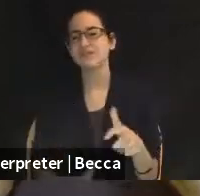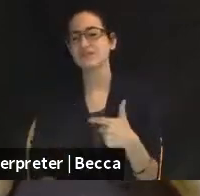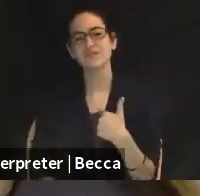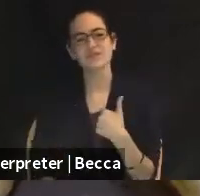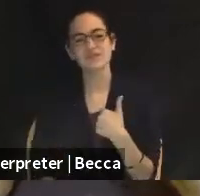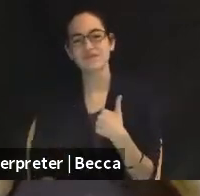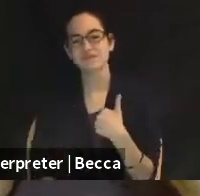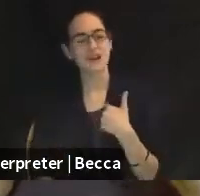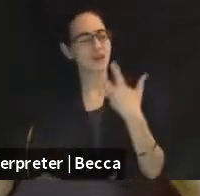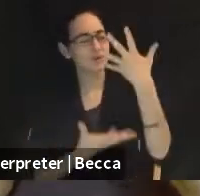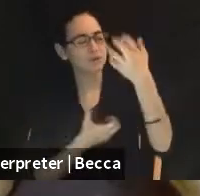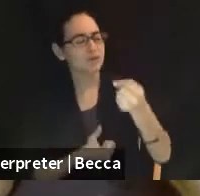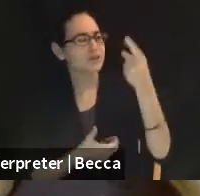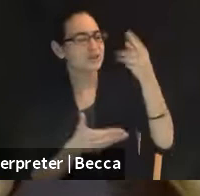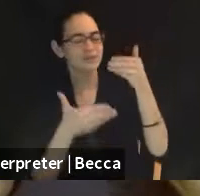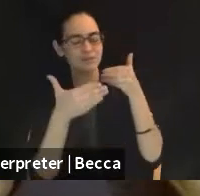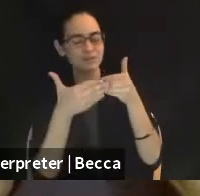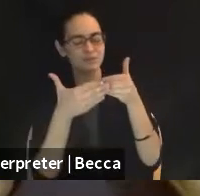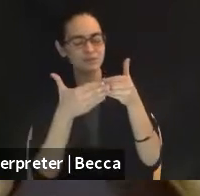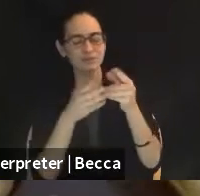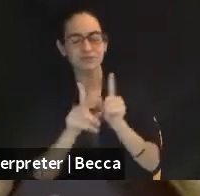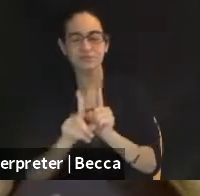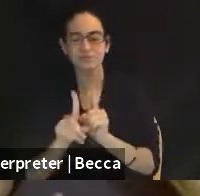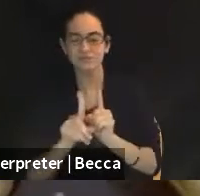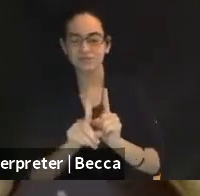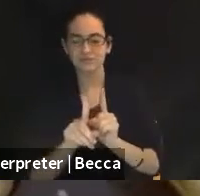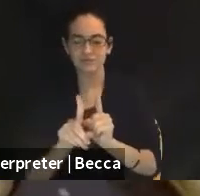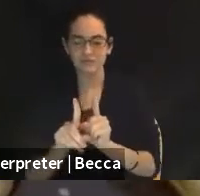I want to trust that you are near,